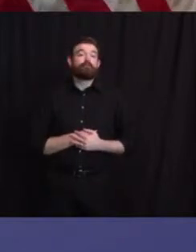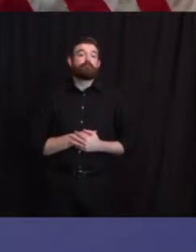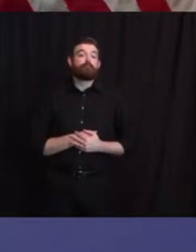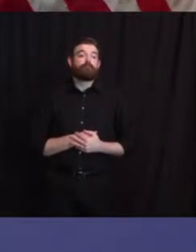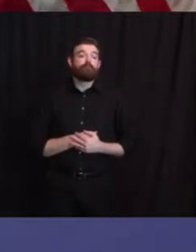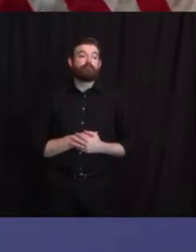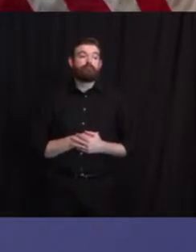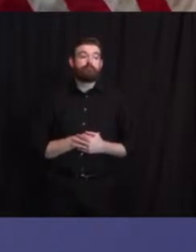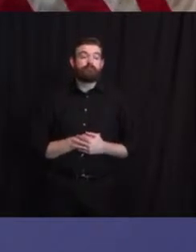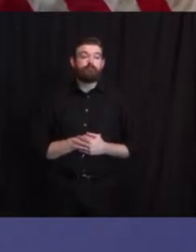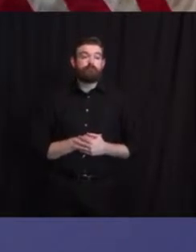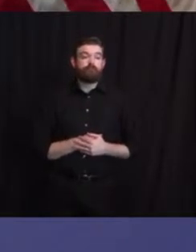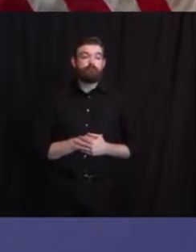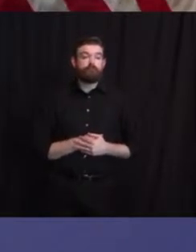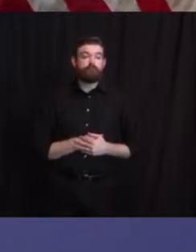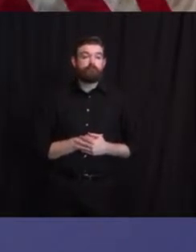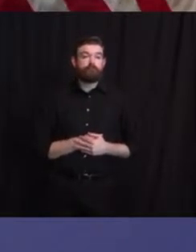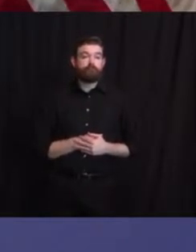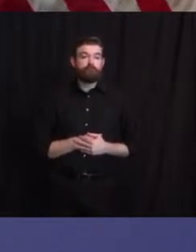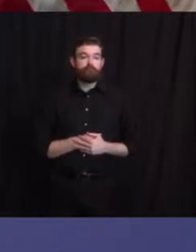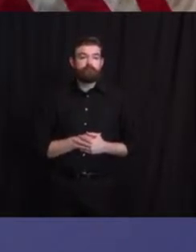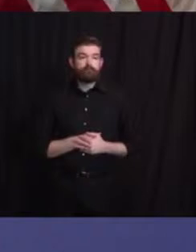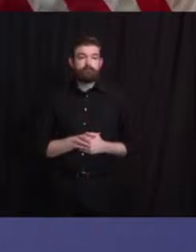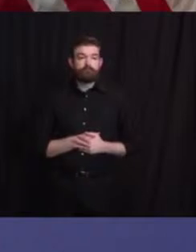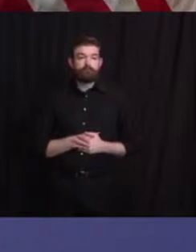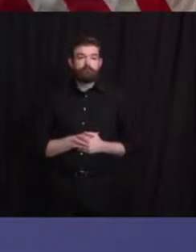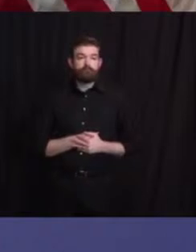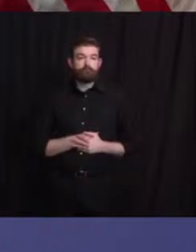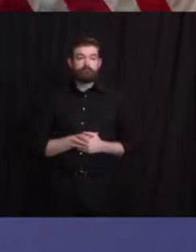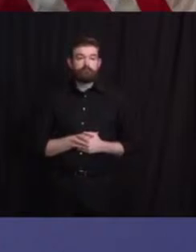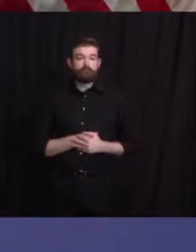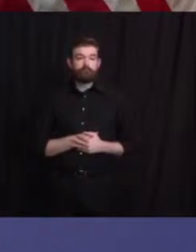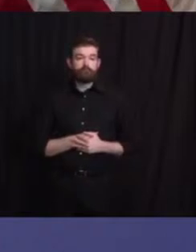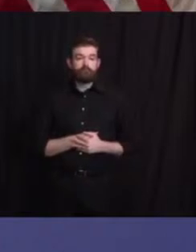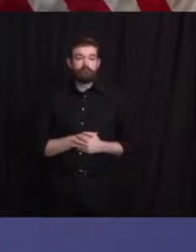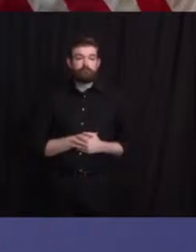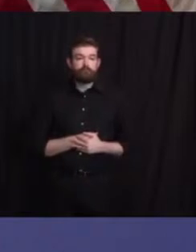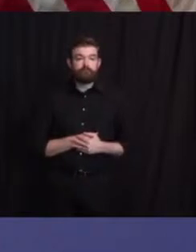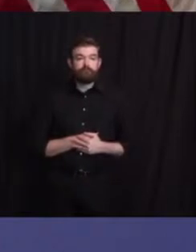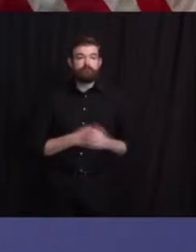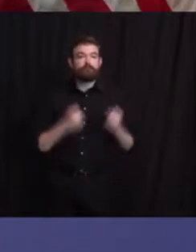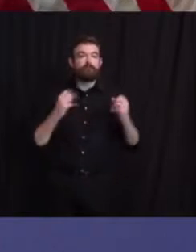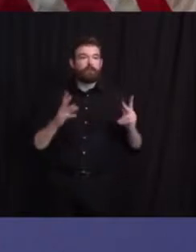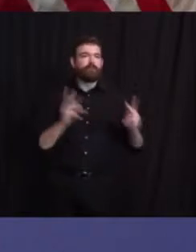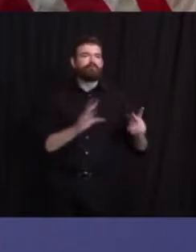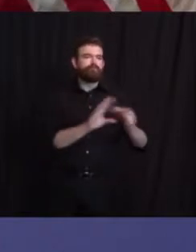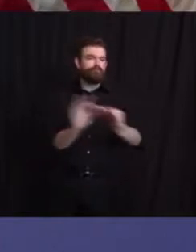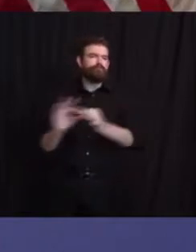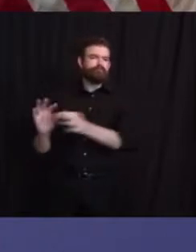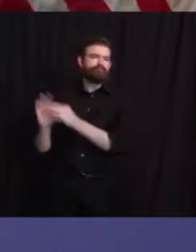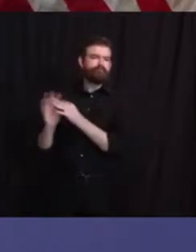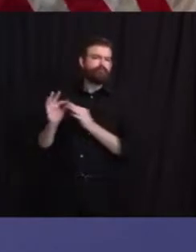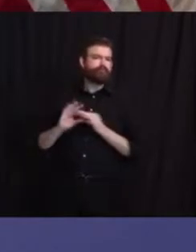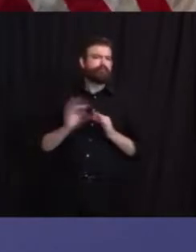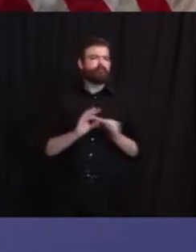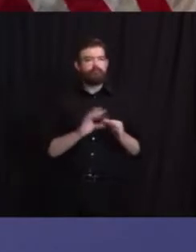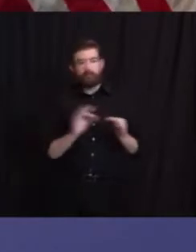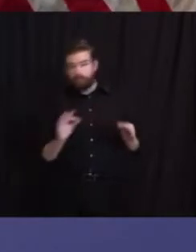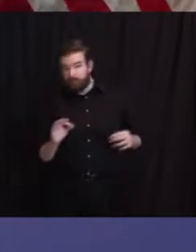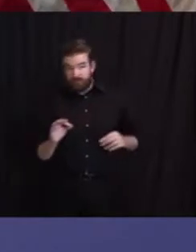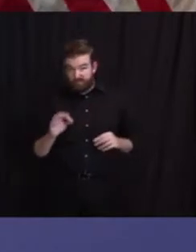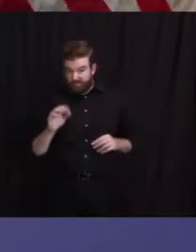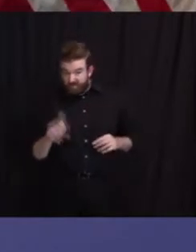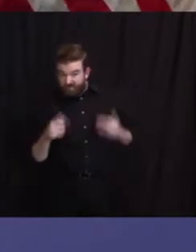Benevolent Association, put a strong statement out today. There's a strong statement coming out of Essex County, across the aisle, by the